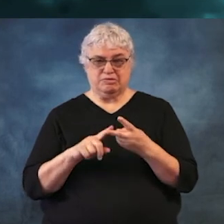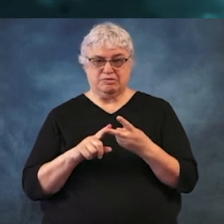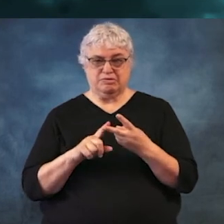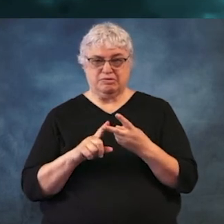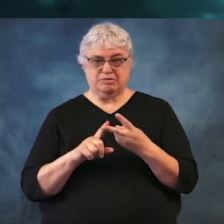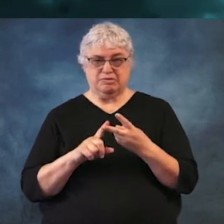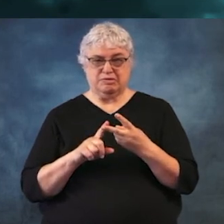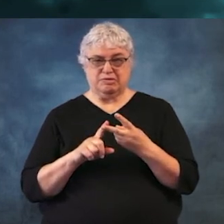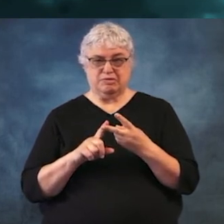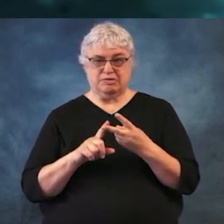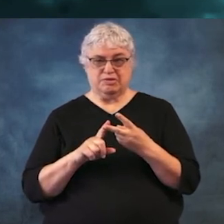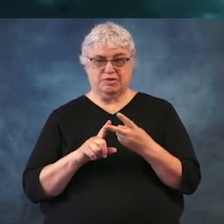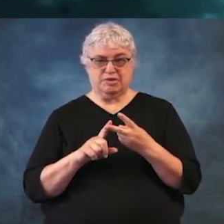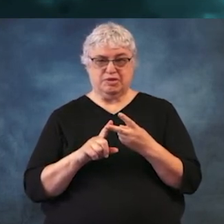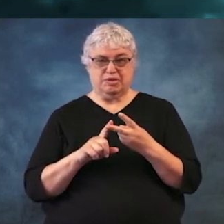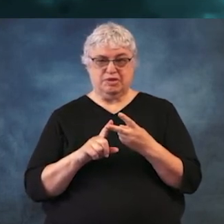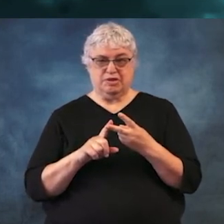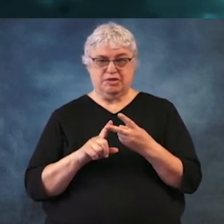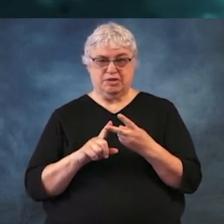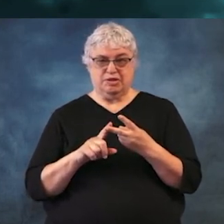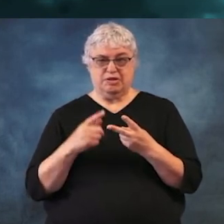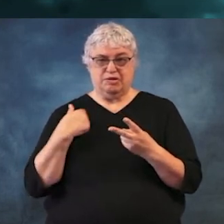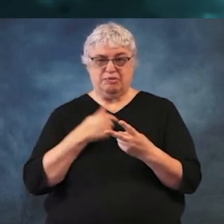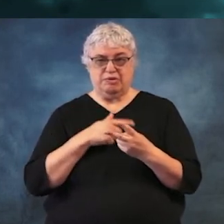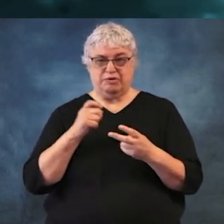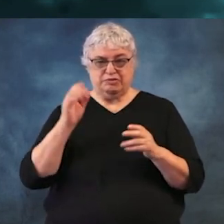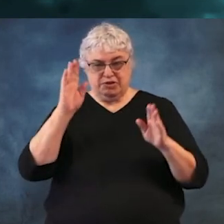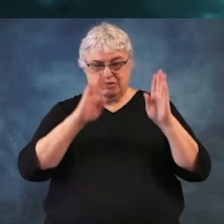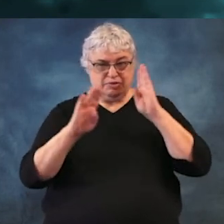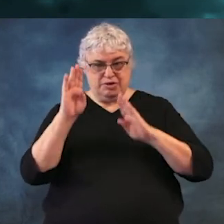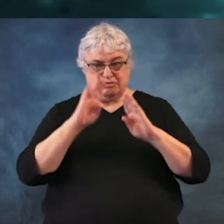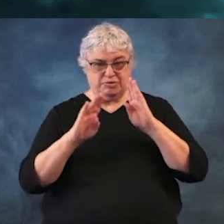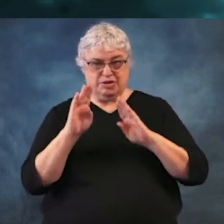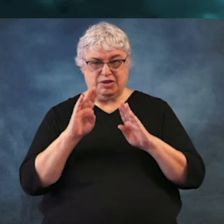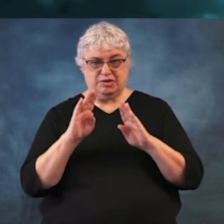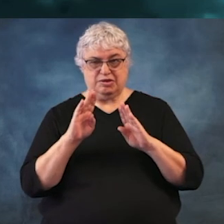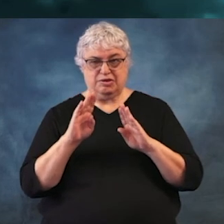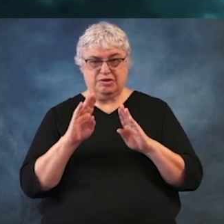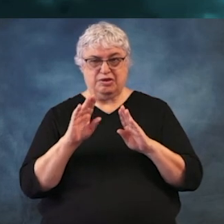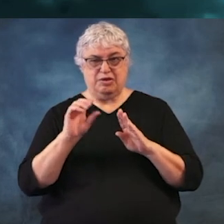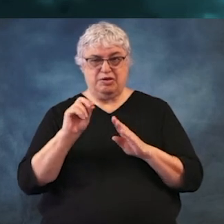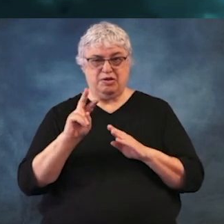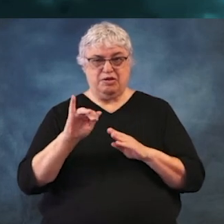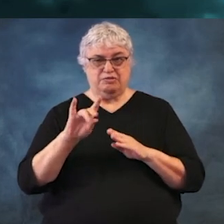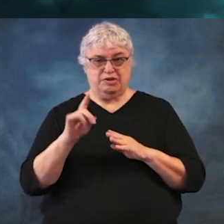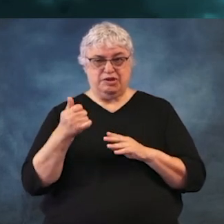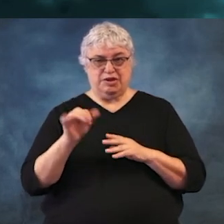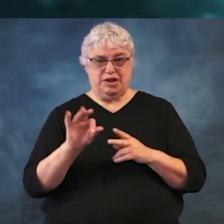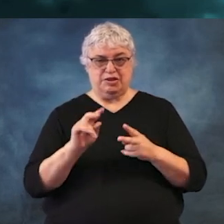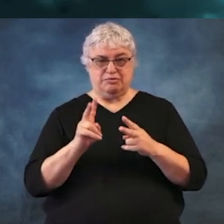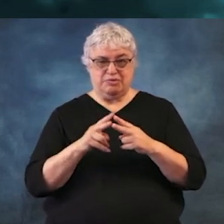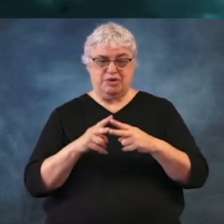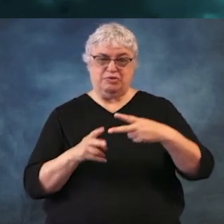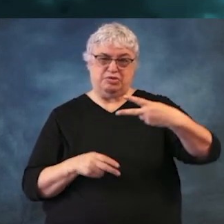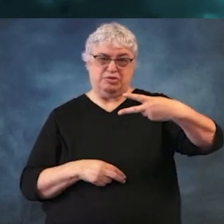that, we'll have to worry about COVID too. So